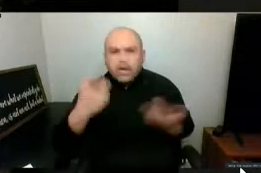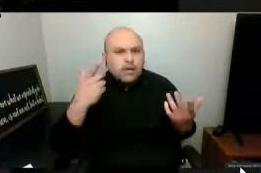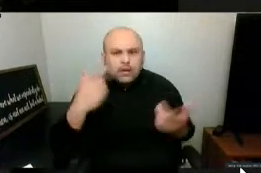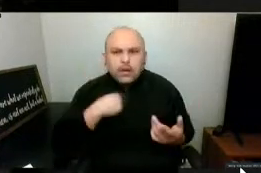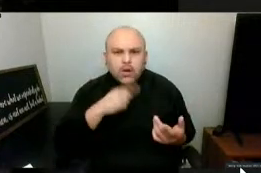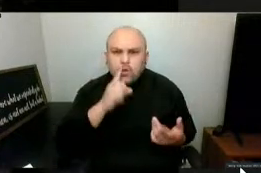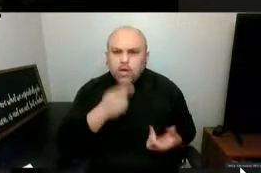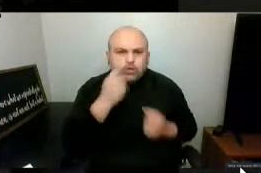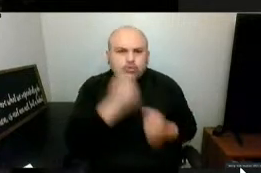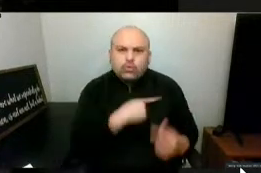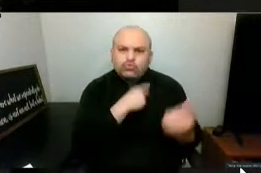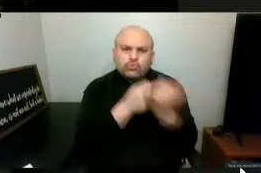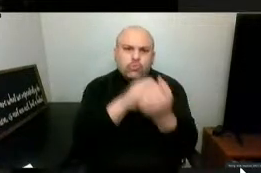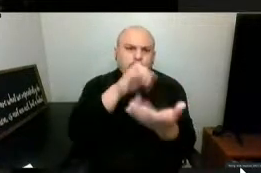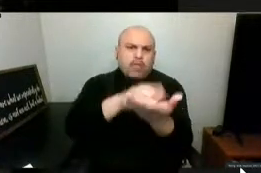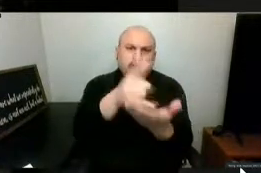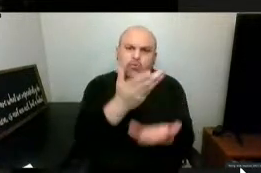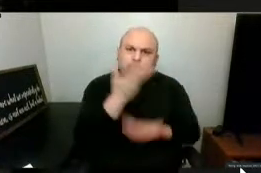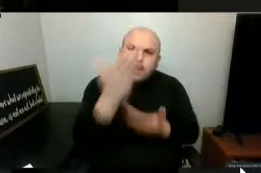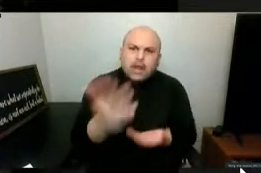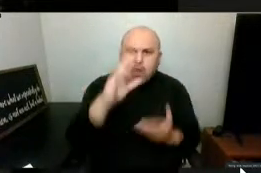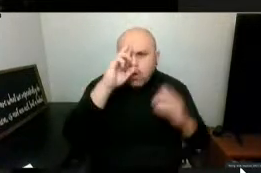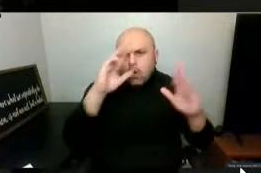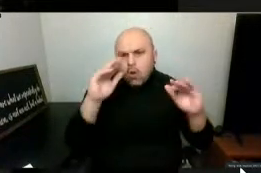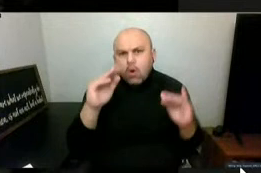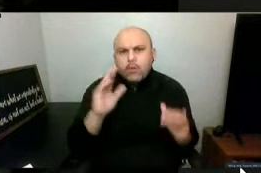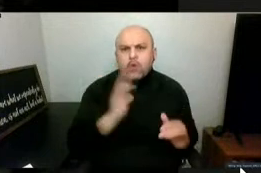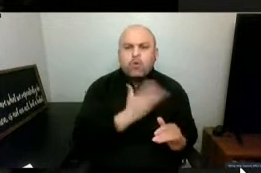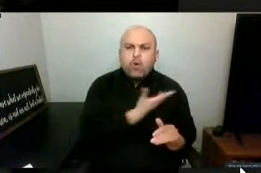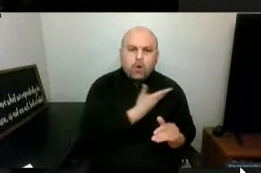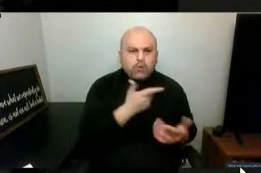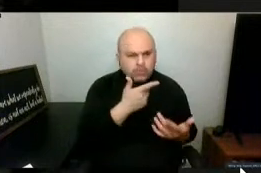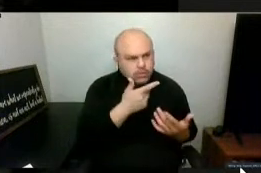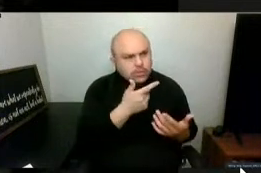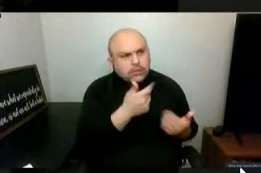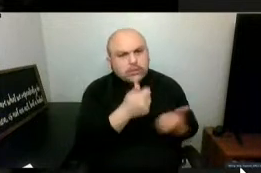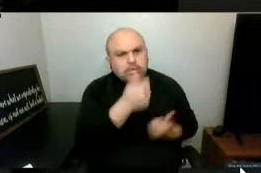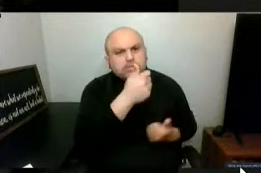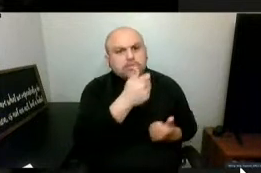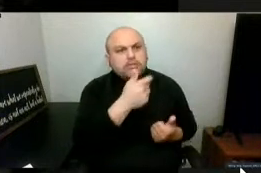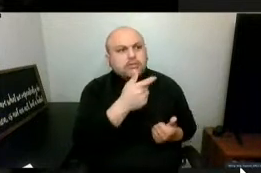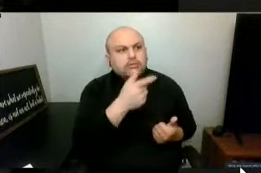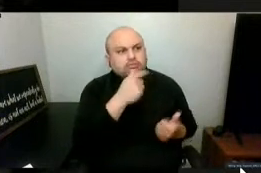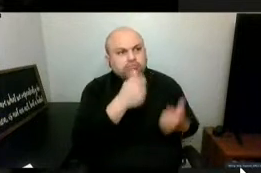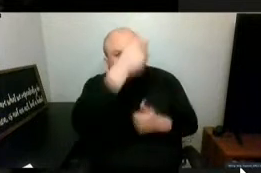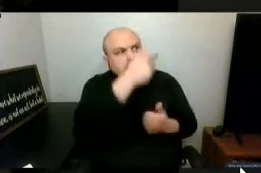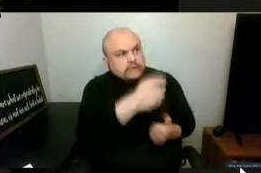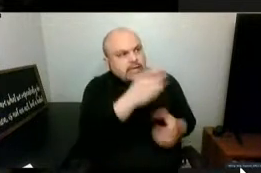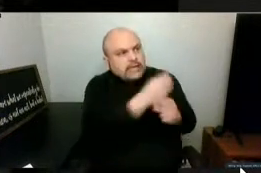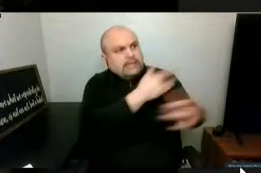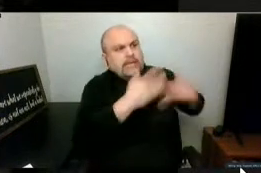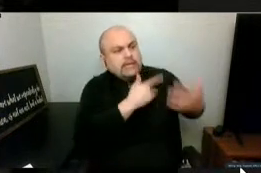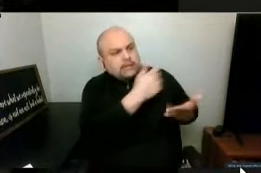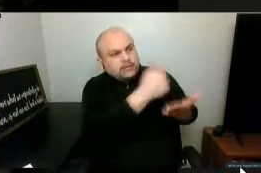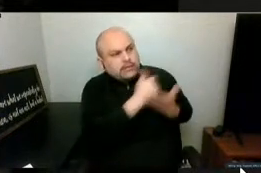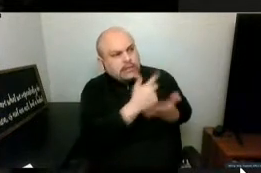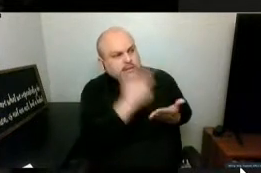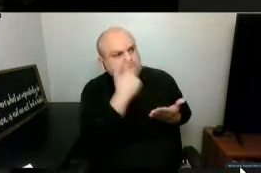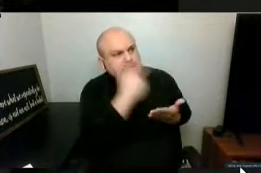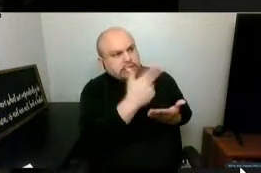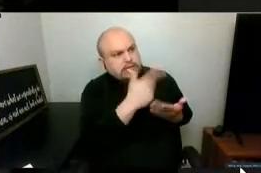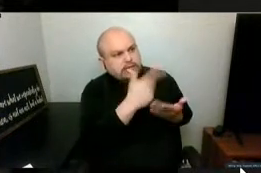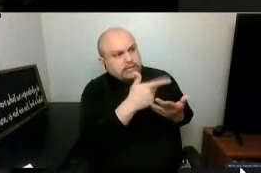that recommendation. I'm hoping that our Surgeon General can get excited about that and think about implementing that. And